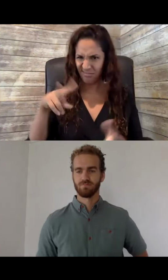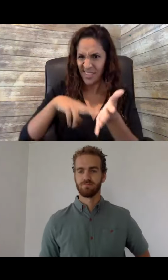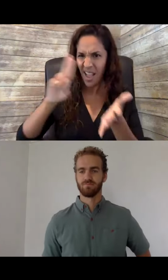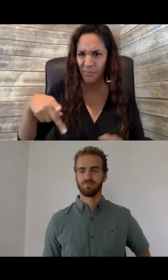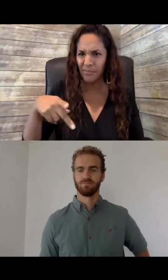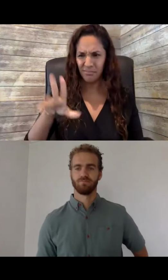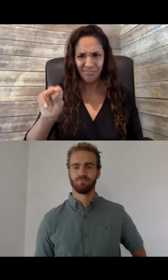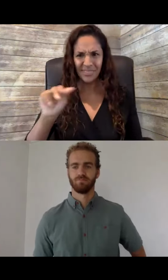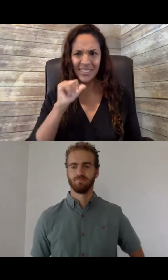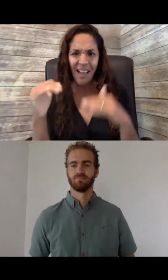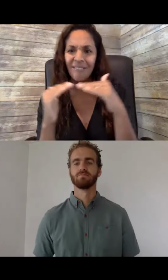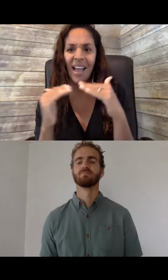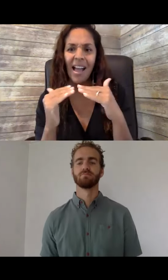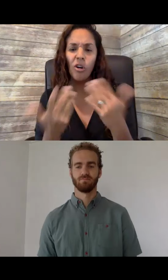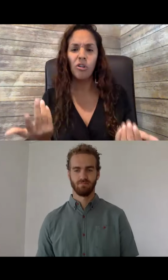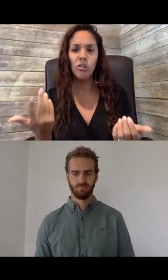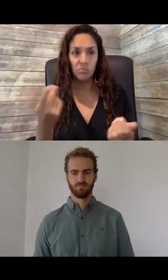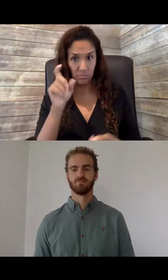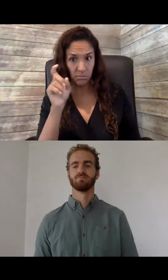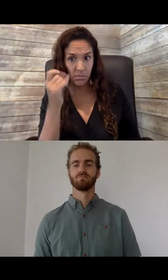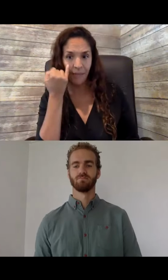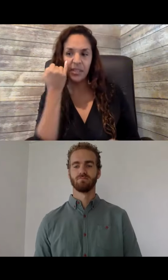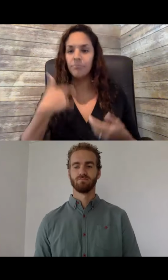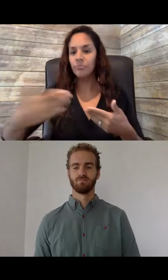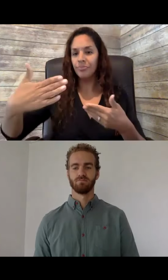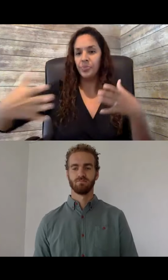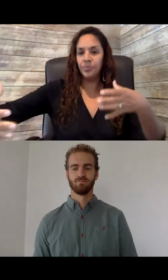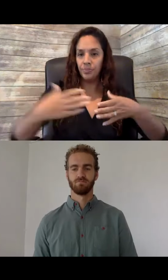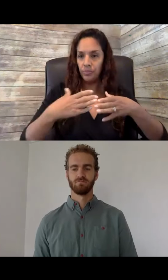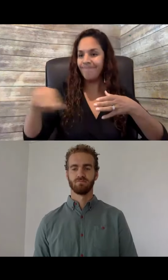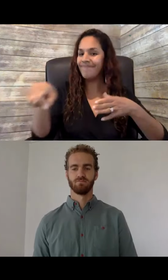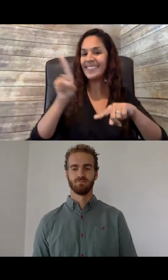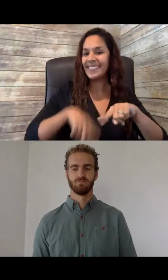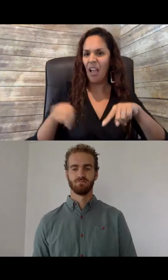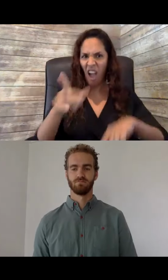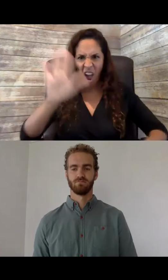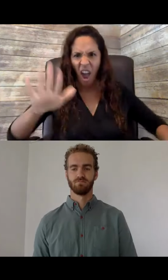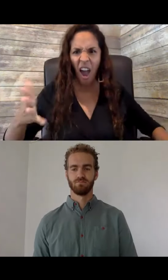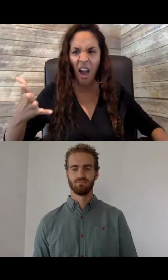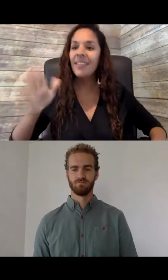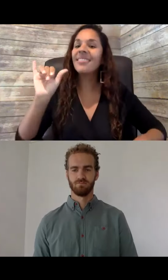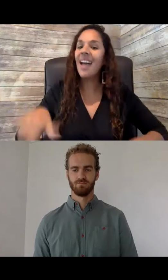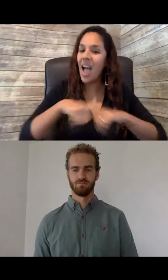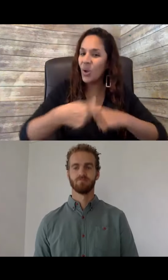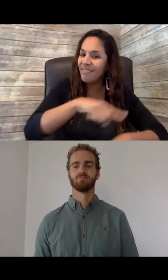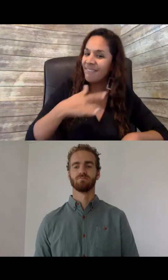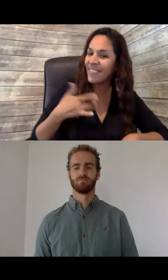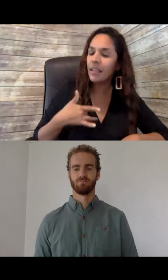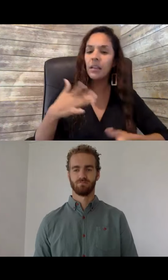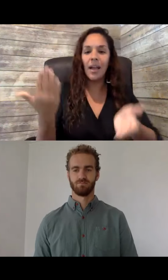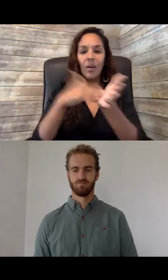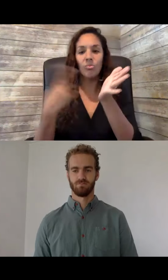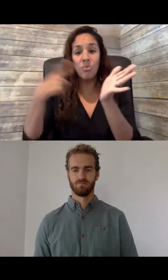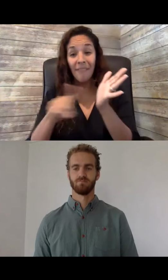Students also need to learn to say that it's okay. It's okay to say that it's not fair. If we include some people but